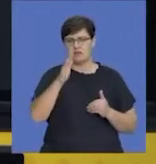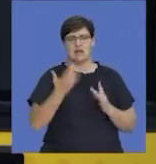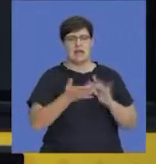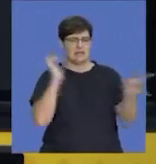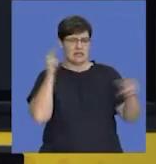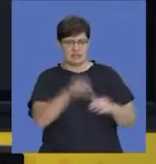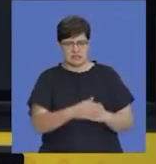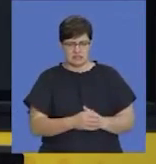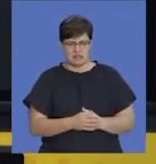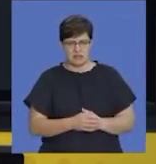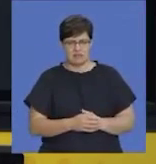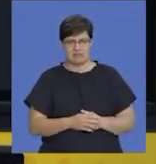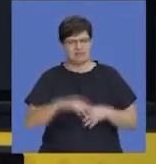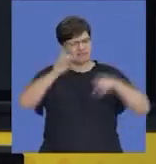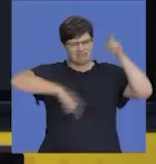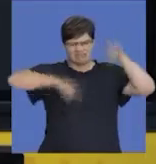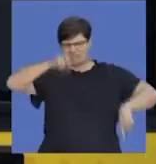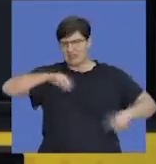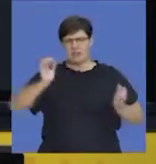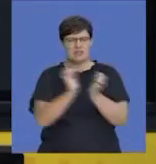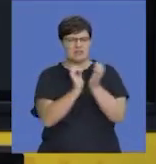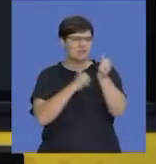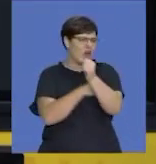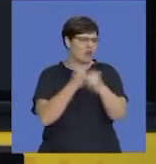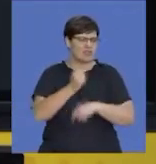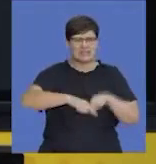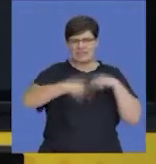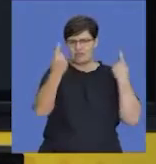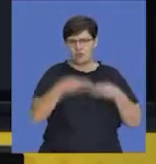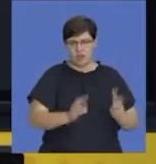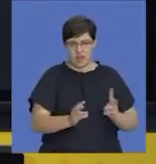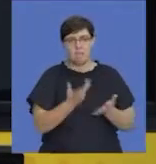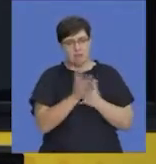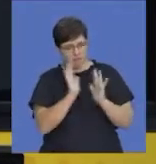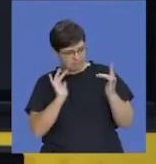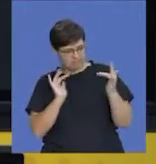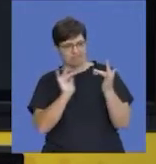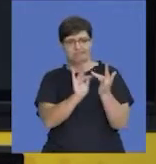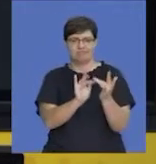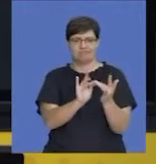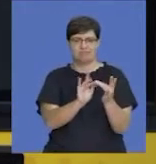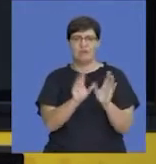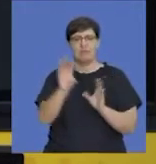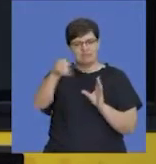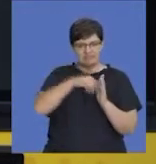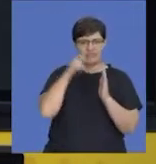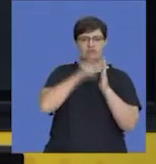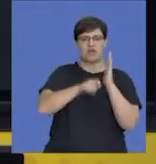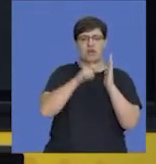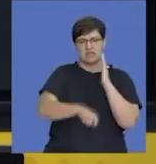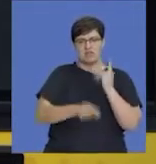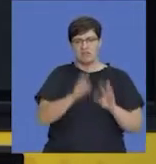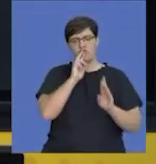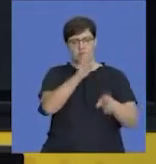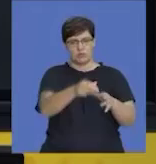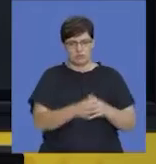internet. So there were different forms. Meetings were structured differently. This could link to that. You could bring in that type of aspect when you respond to this